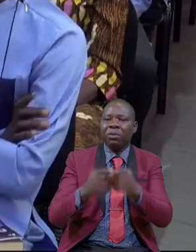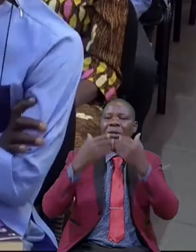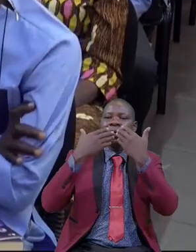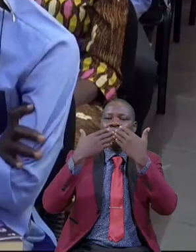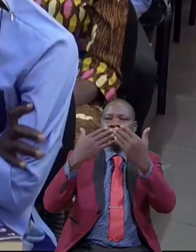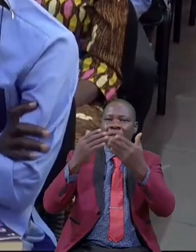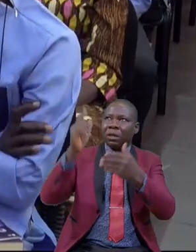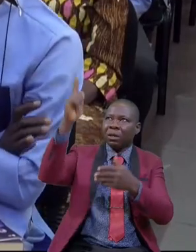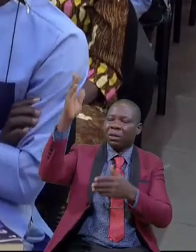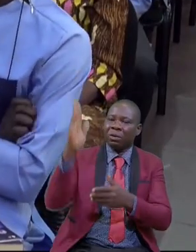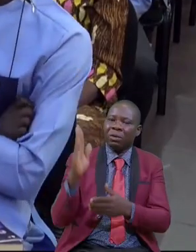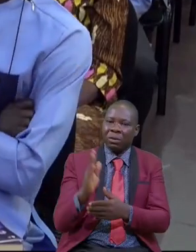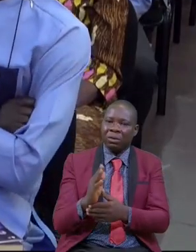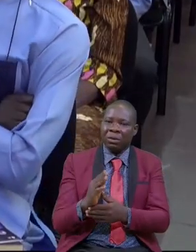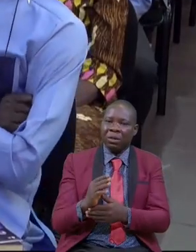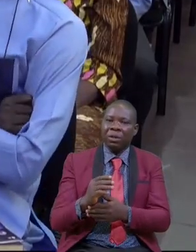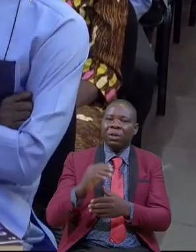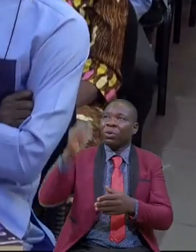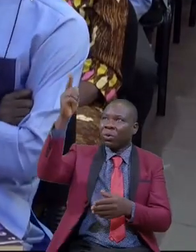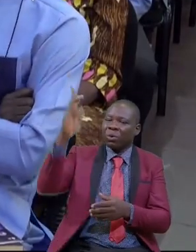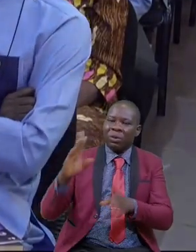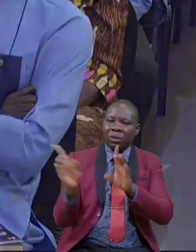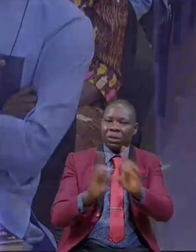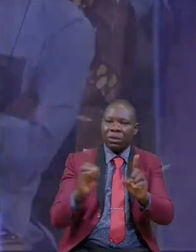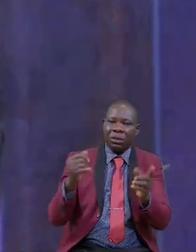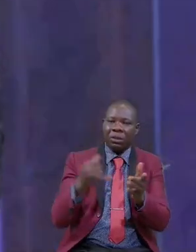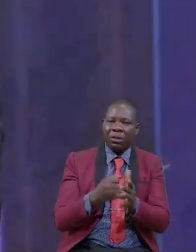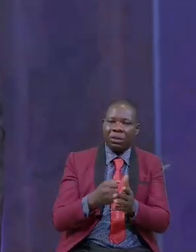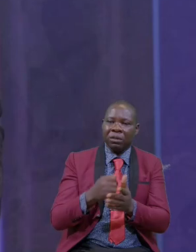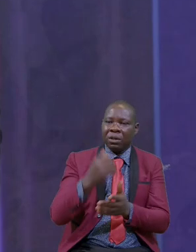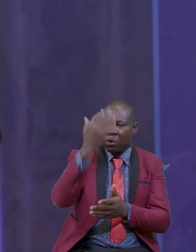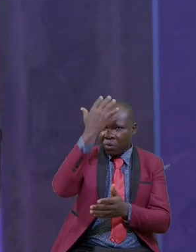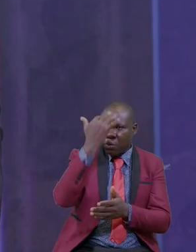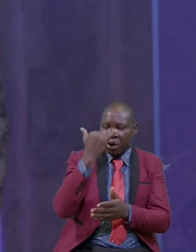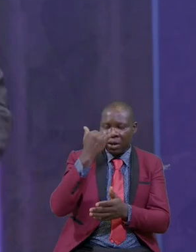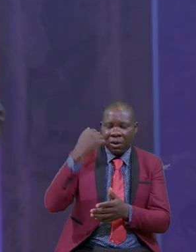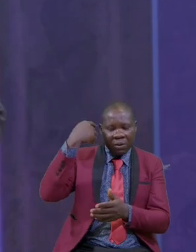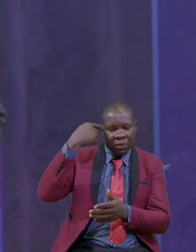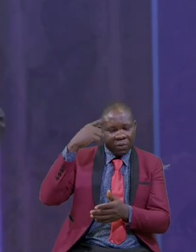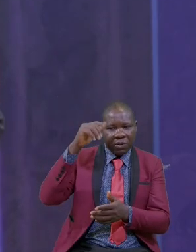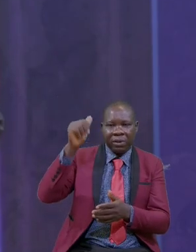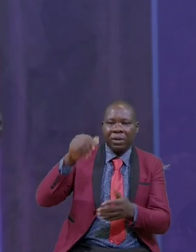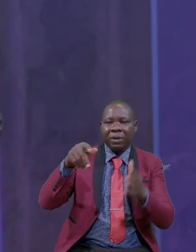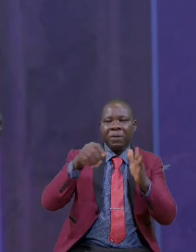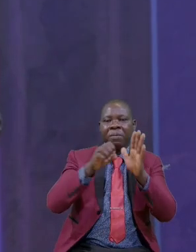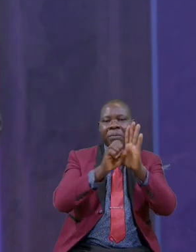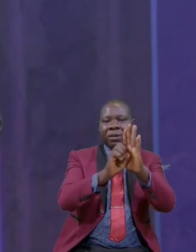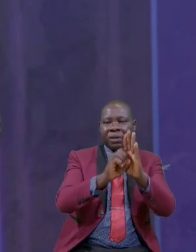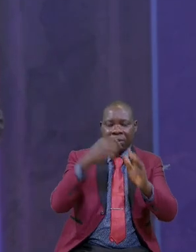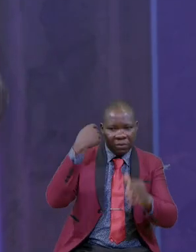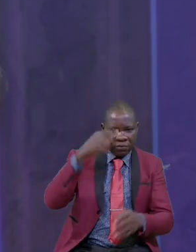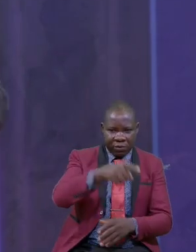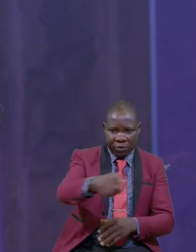fait. Why? Pourquoi? For a pattern pour un modèle, un exemple pour toi. That today, pour qu'aujourd'hui, grace